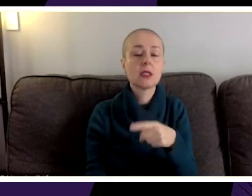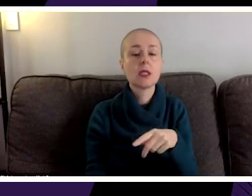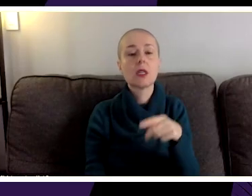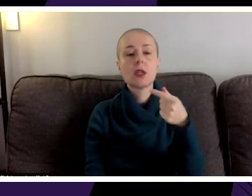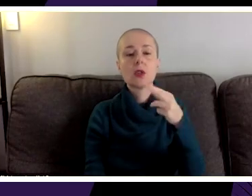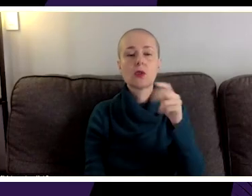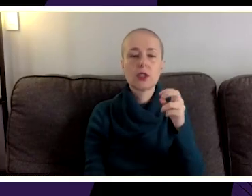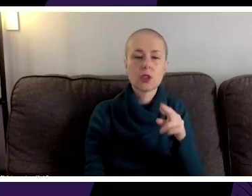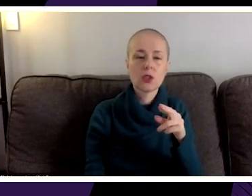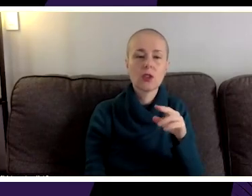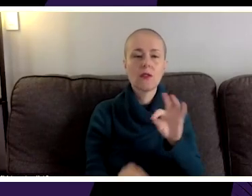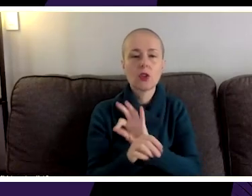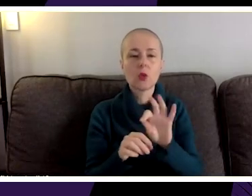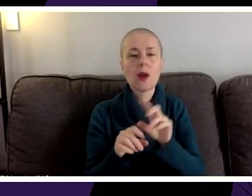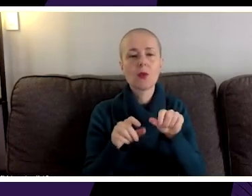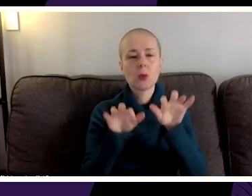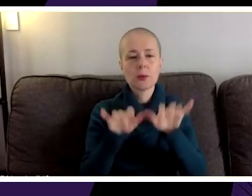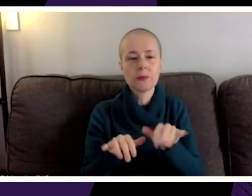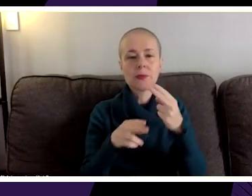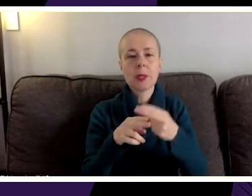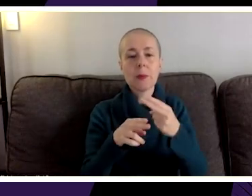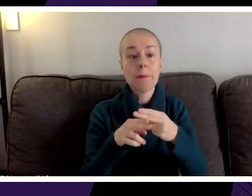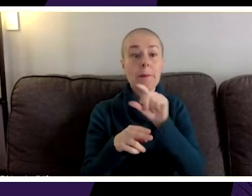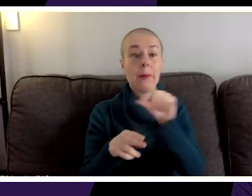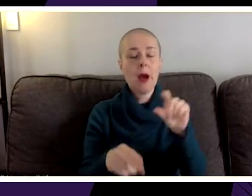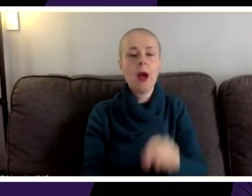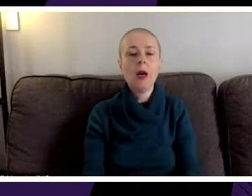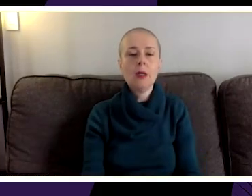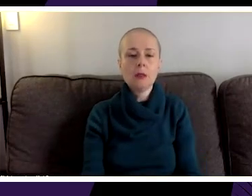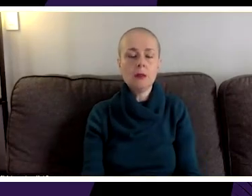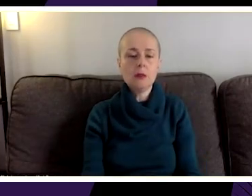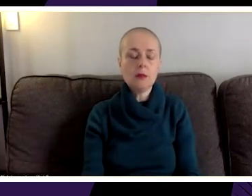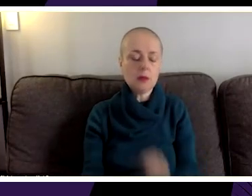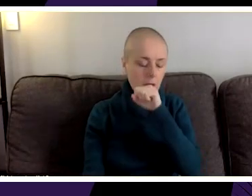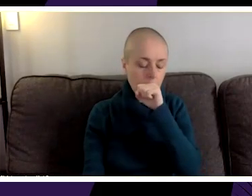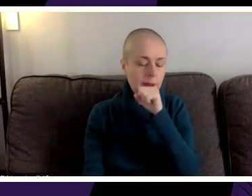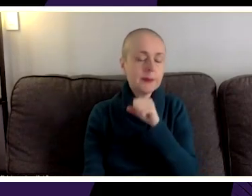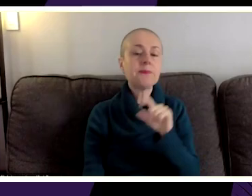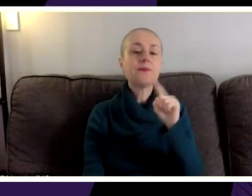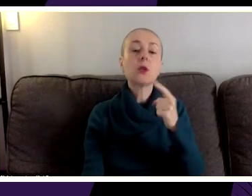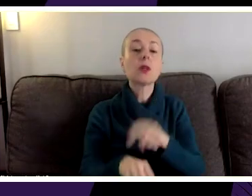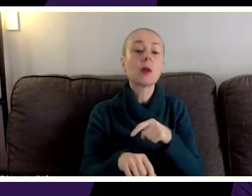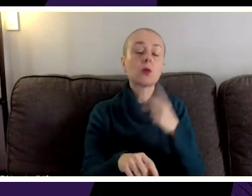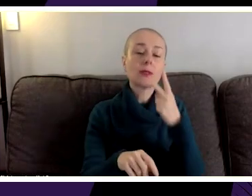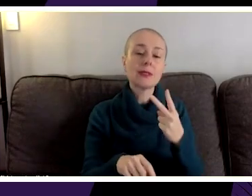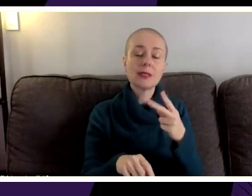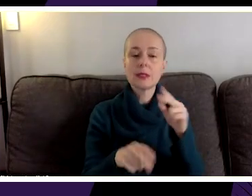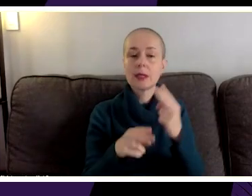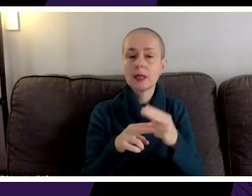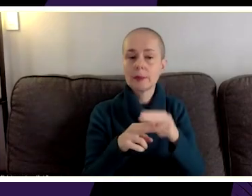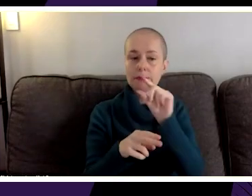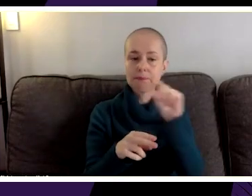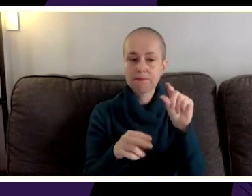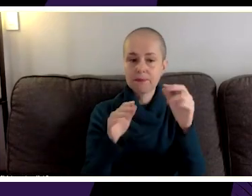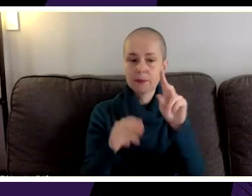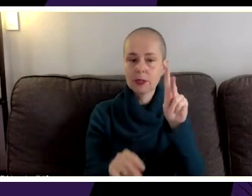in something called name. So the first usage of this instance is like correct. You're plugging in Kevin. That's a name. What if you